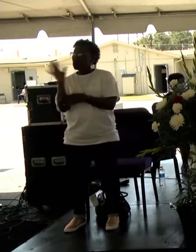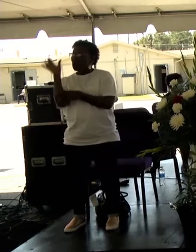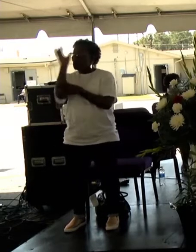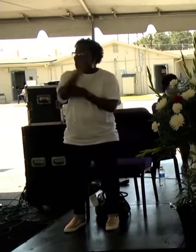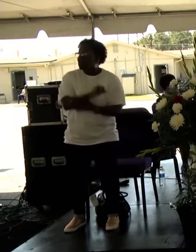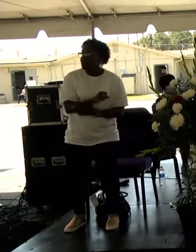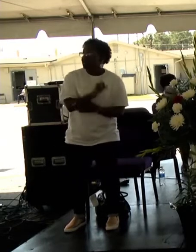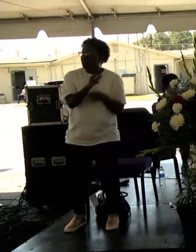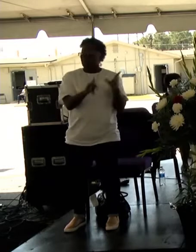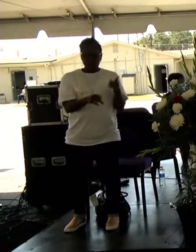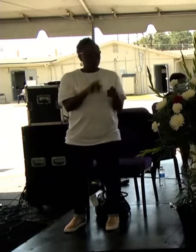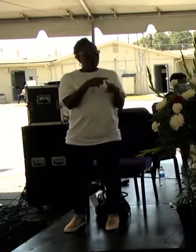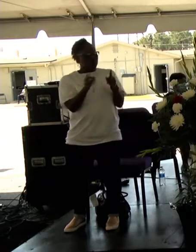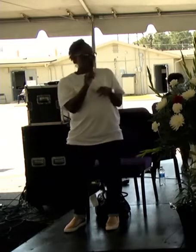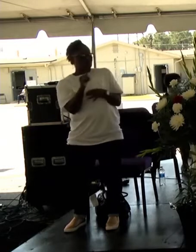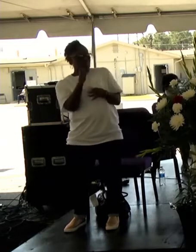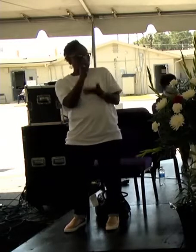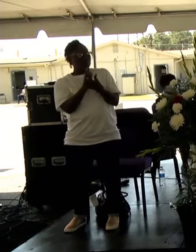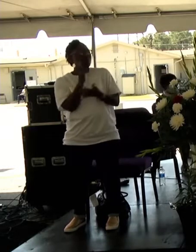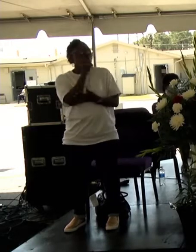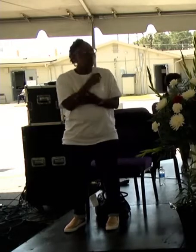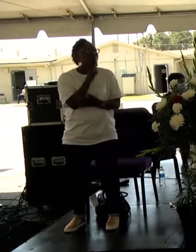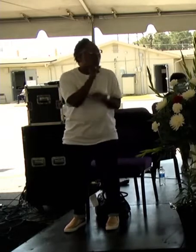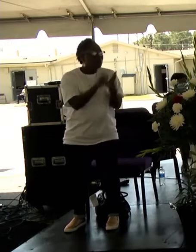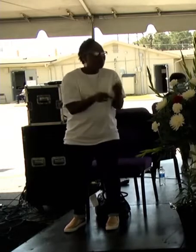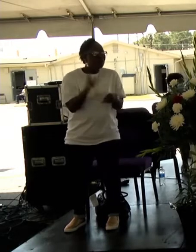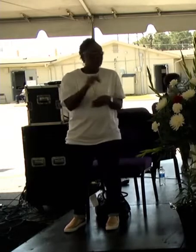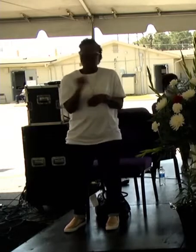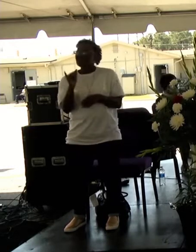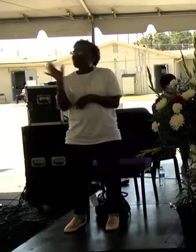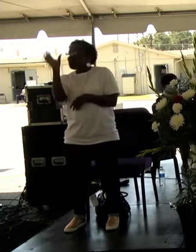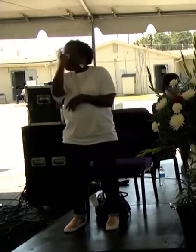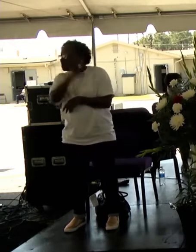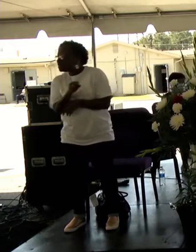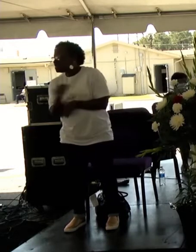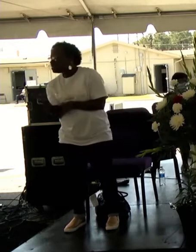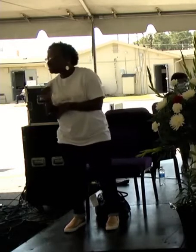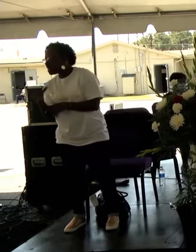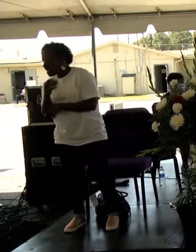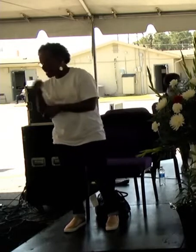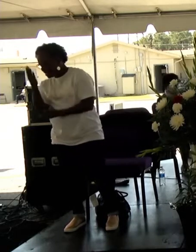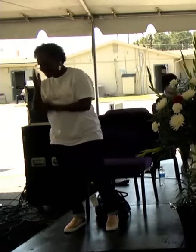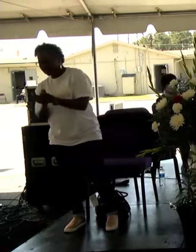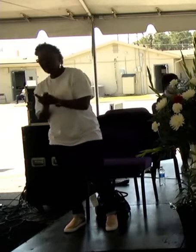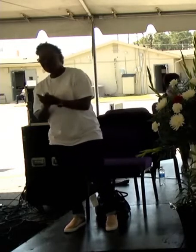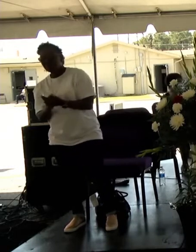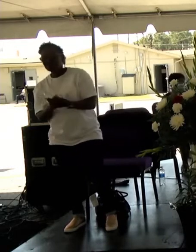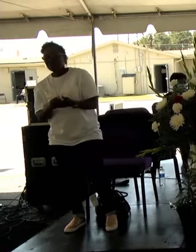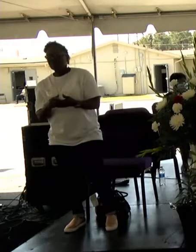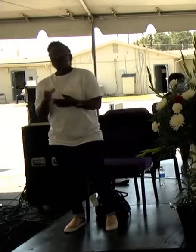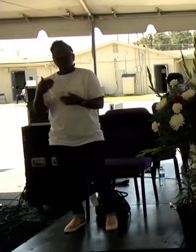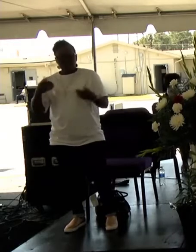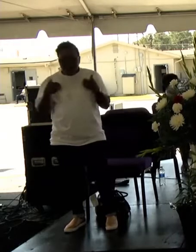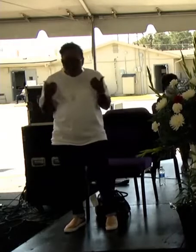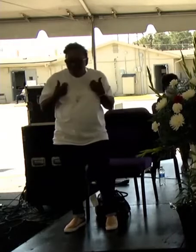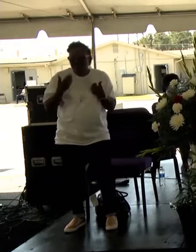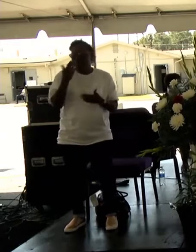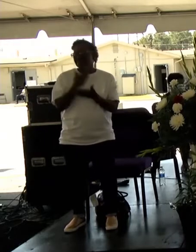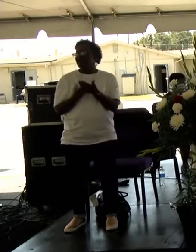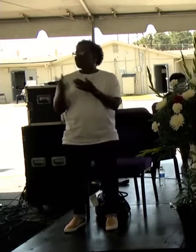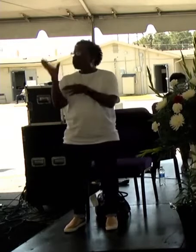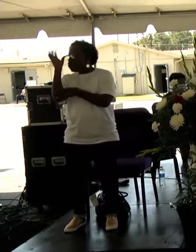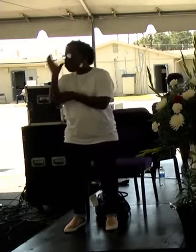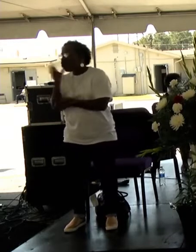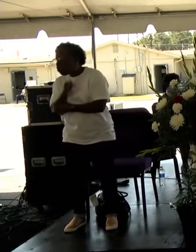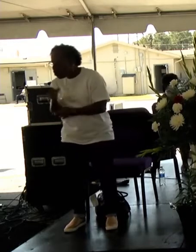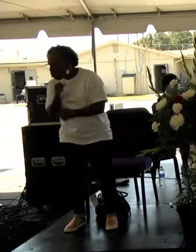age generation, but it's some old cats that's missing it too. It's some younger cats, and it's some seasoned cats that's out there that understand